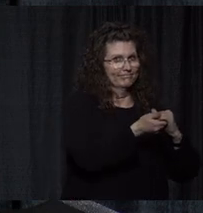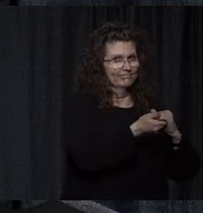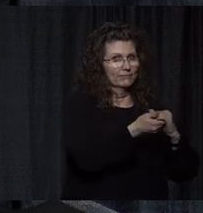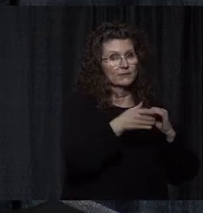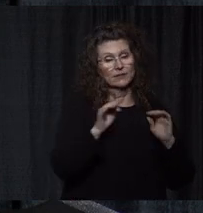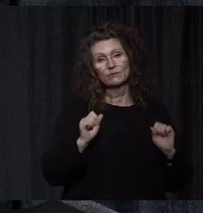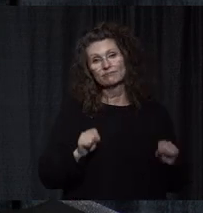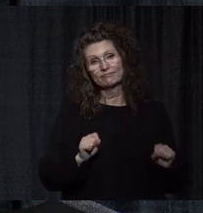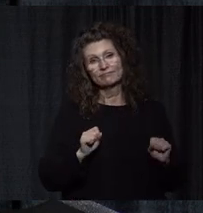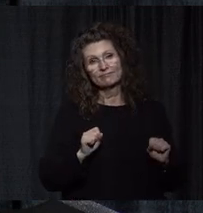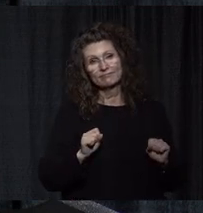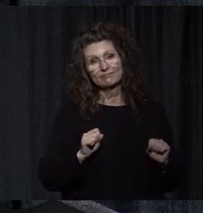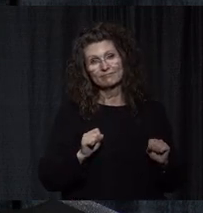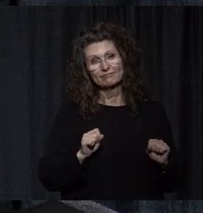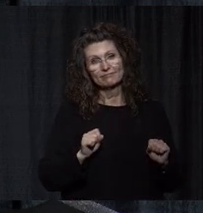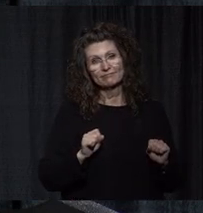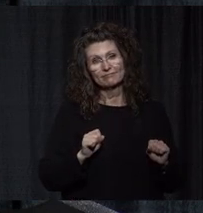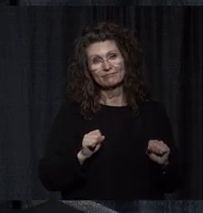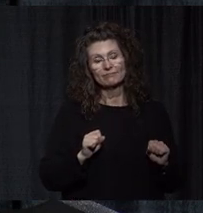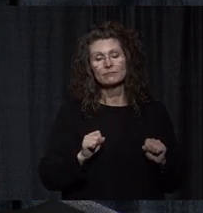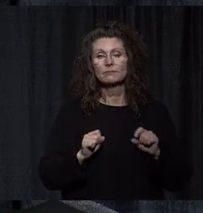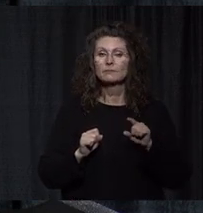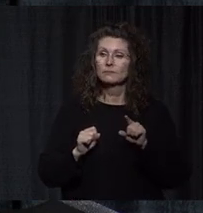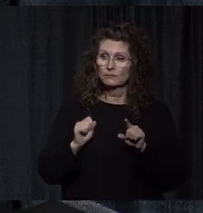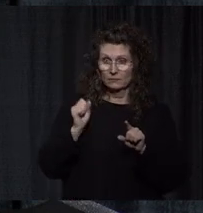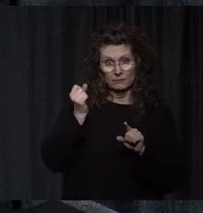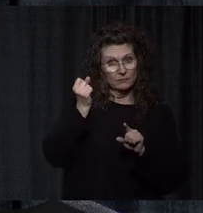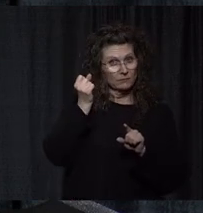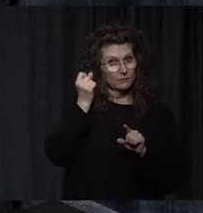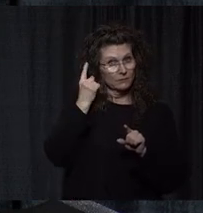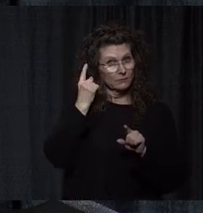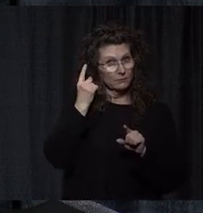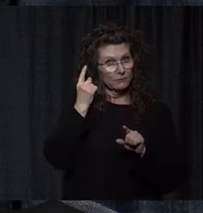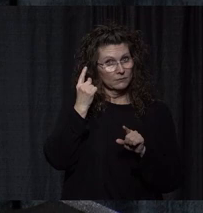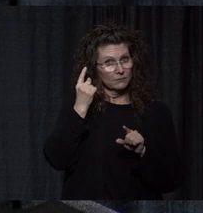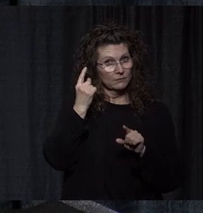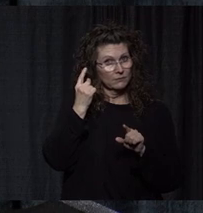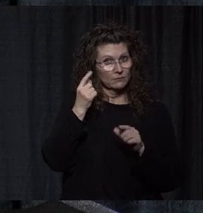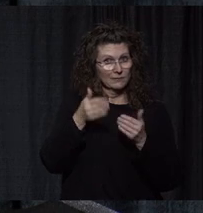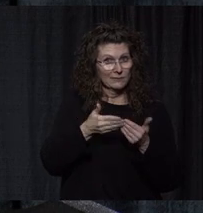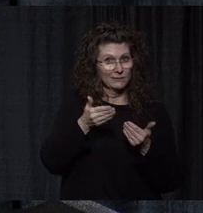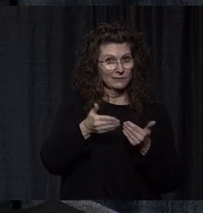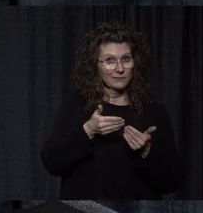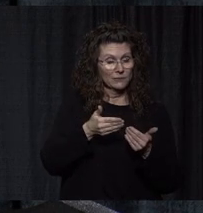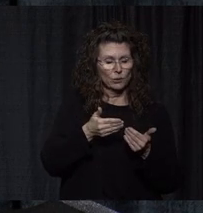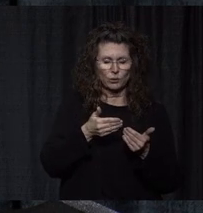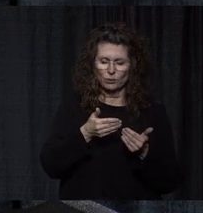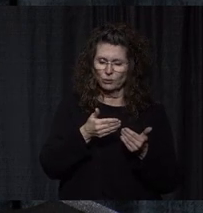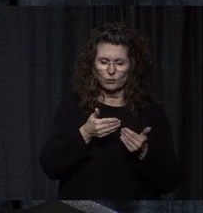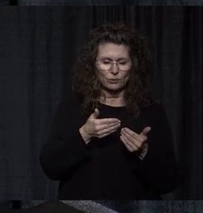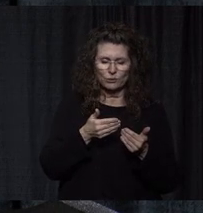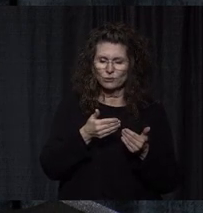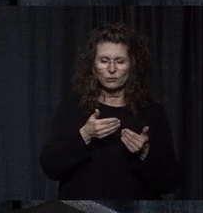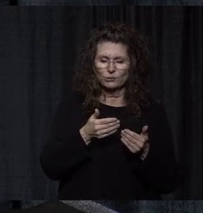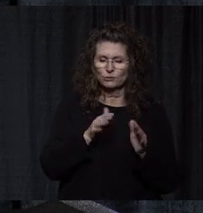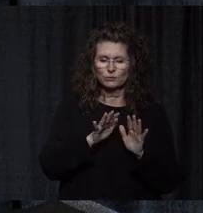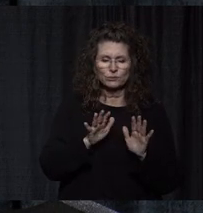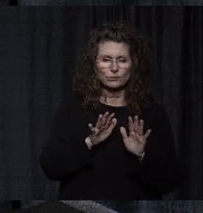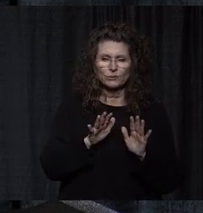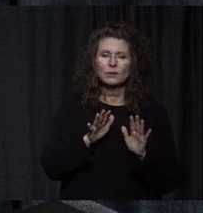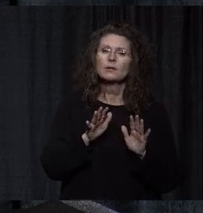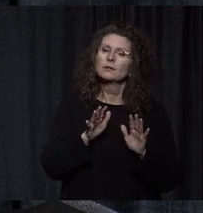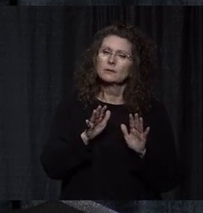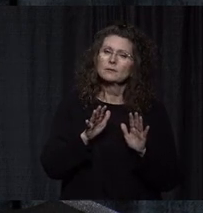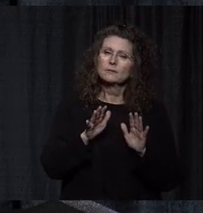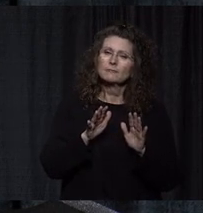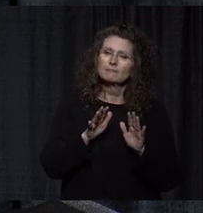can. Don't be mistaken. It's hard to do that. But learning how to create community